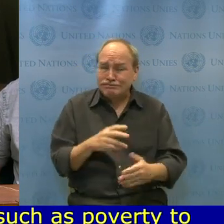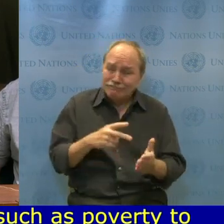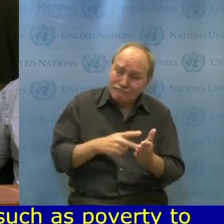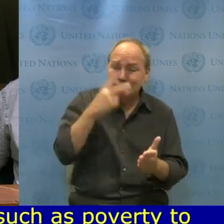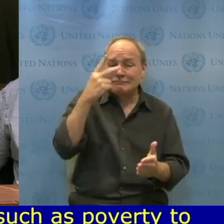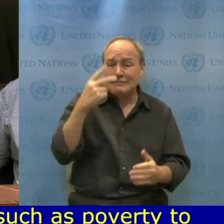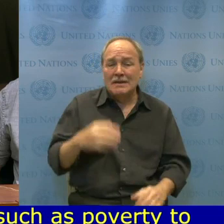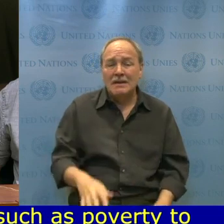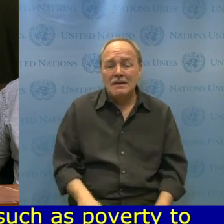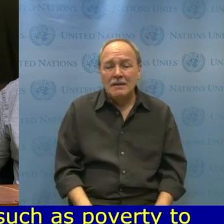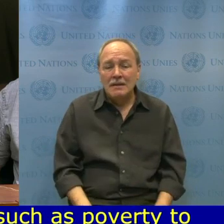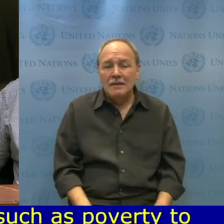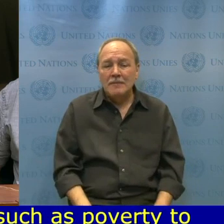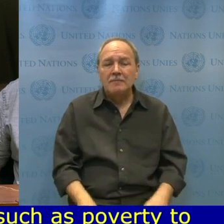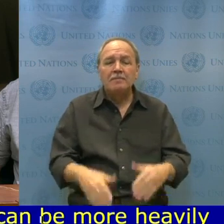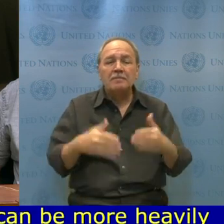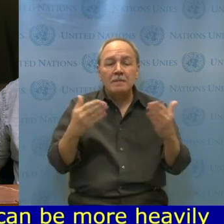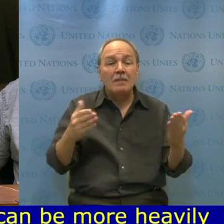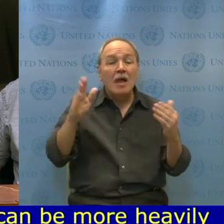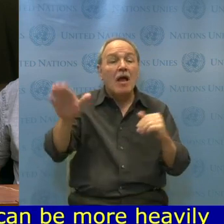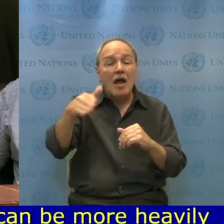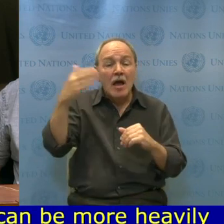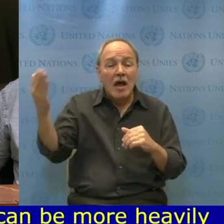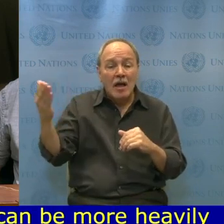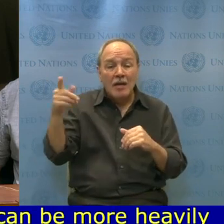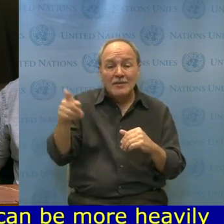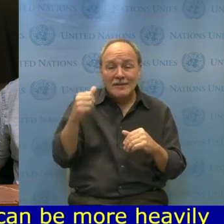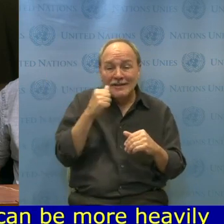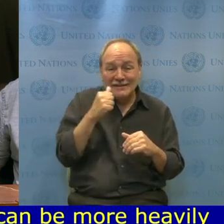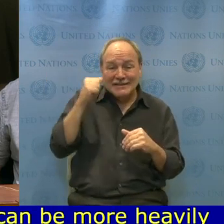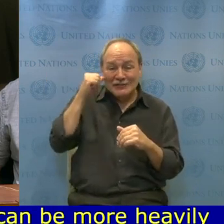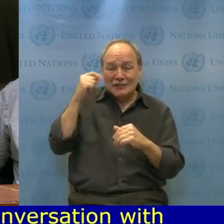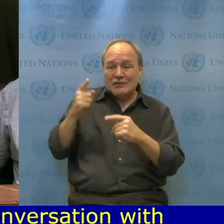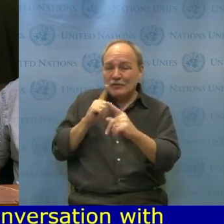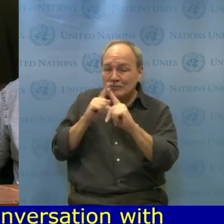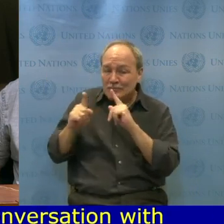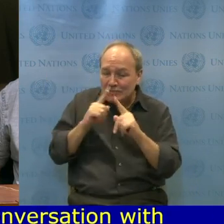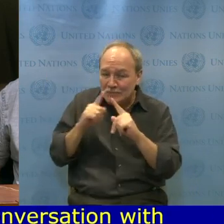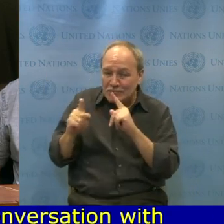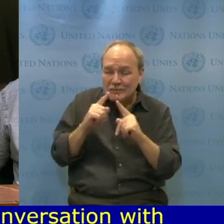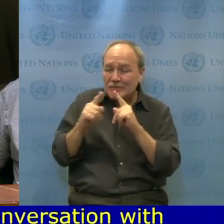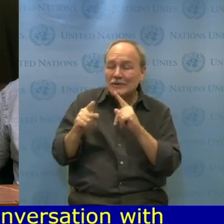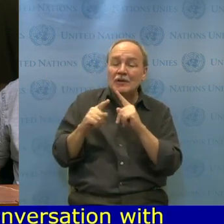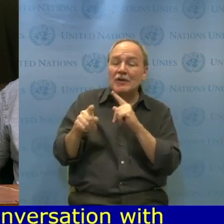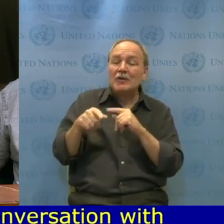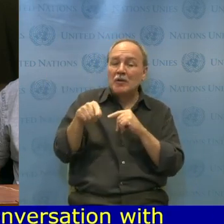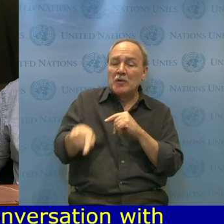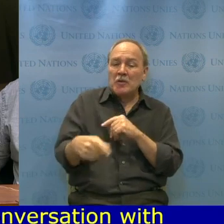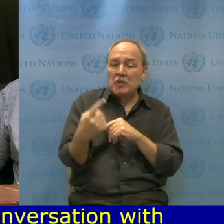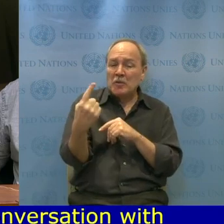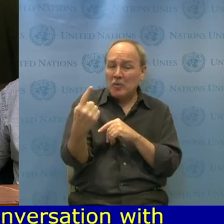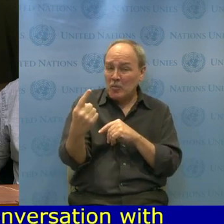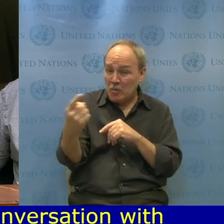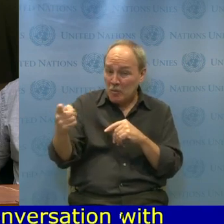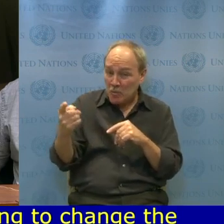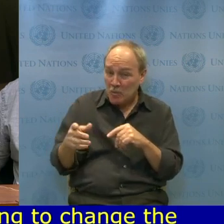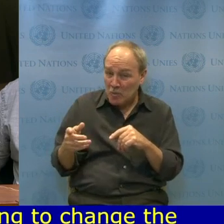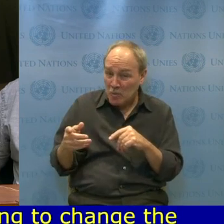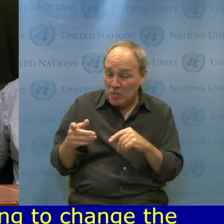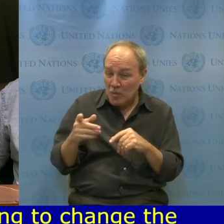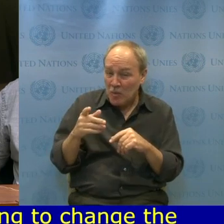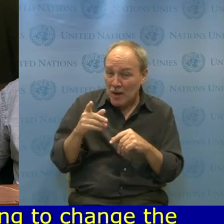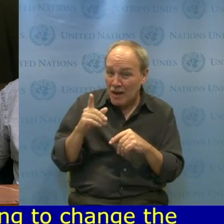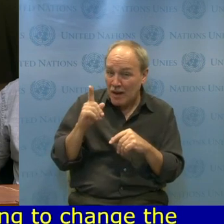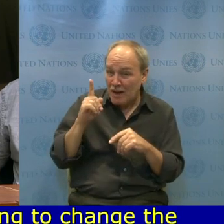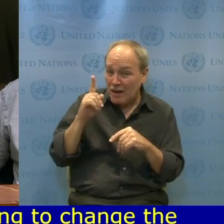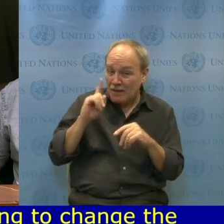change the face of public toilets and sanitary facilities, a basic and fundamental human right for health, personal hygiene, and dignity, yet all